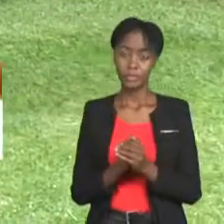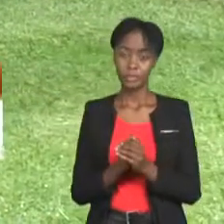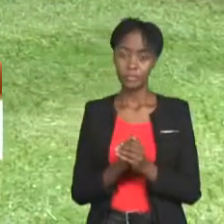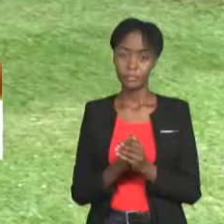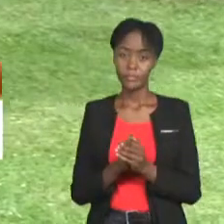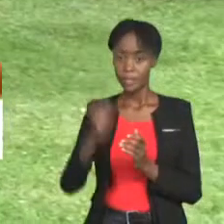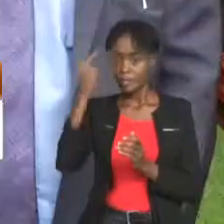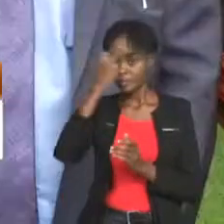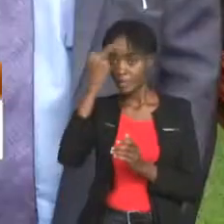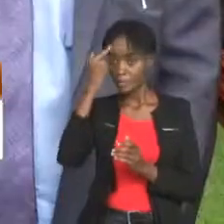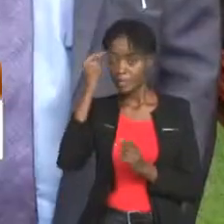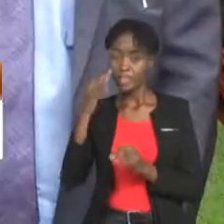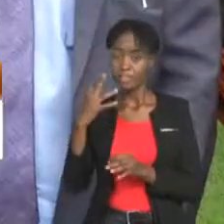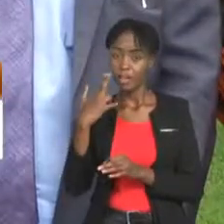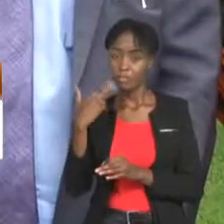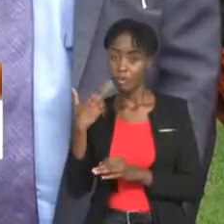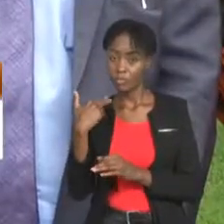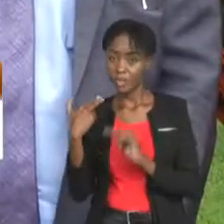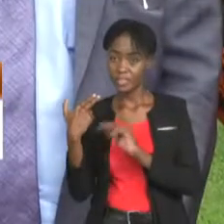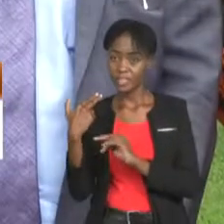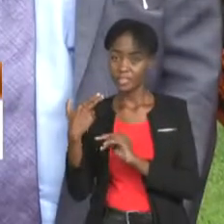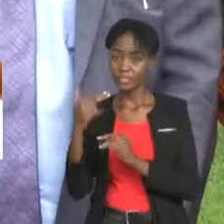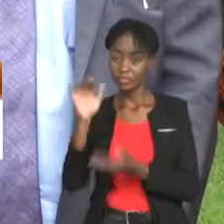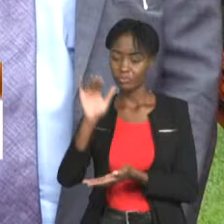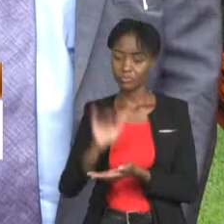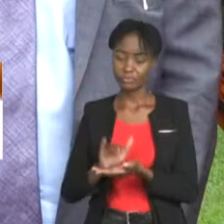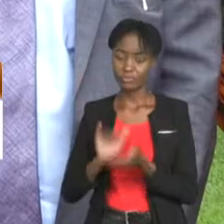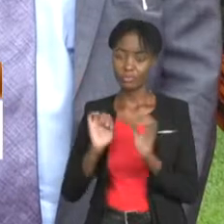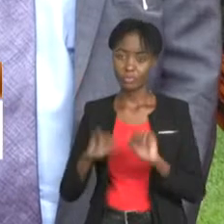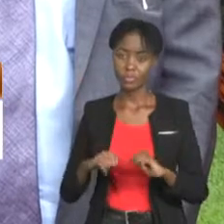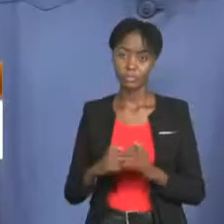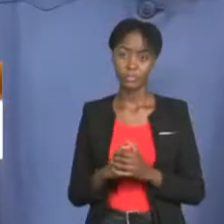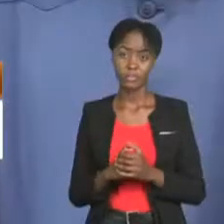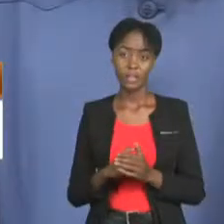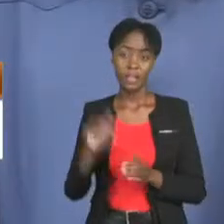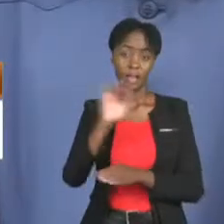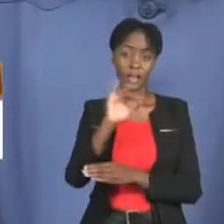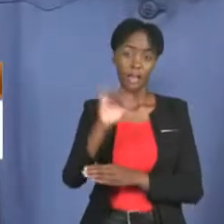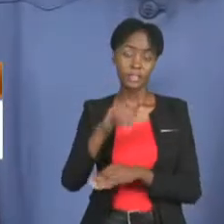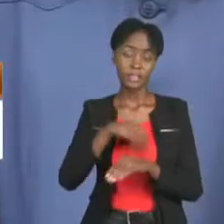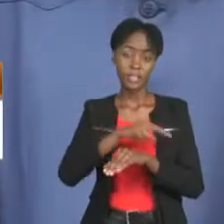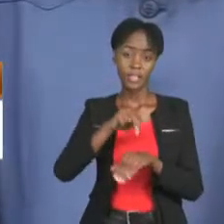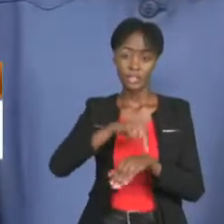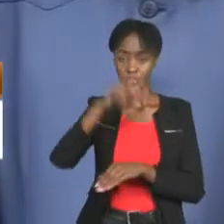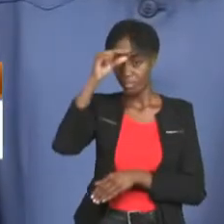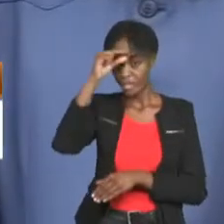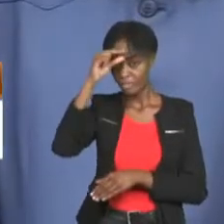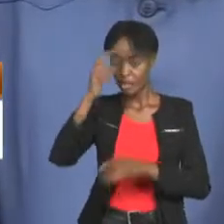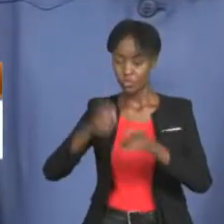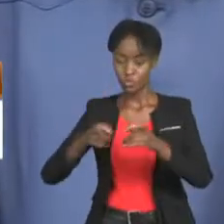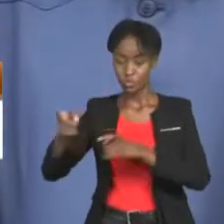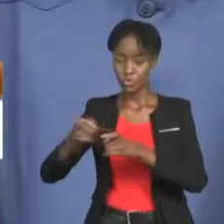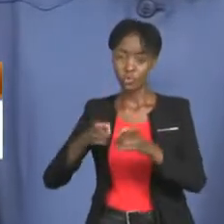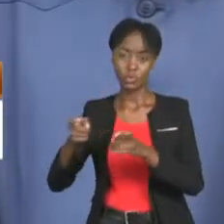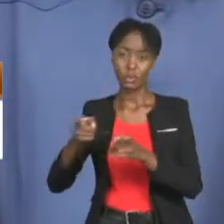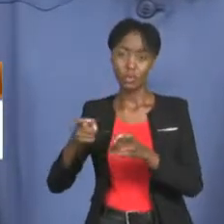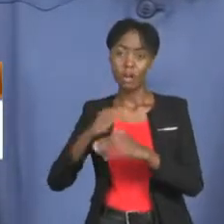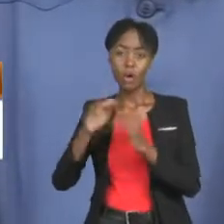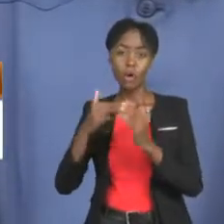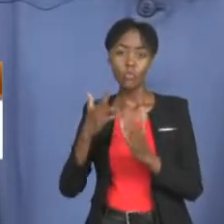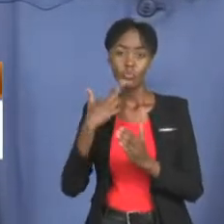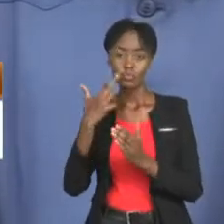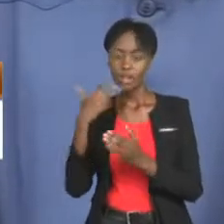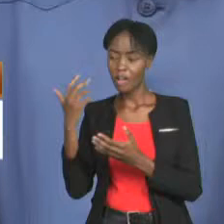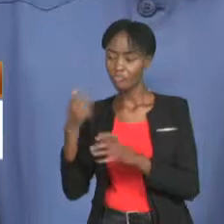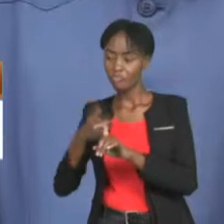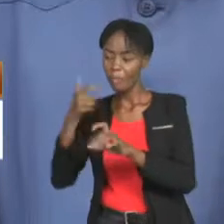uzalishaji miwa nchini Kenya kitasalia chini. The national government to control the importation of sugar. As we talk now,